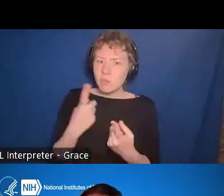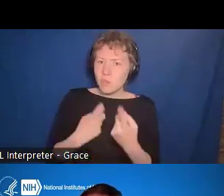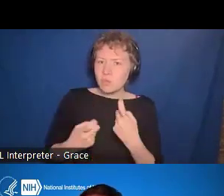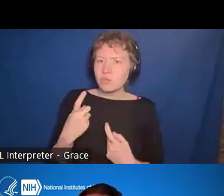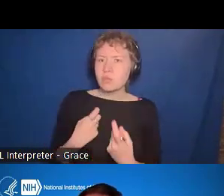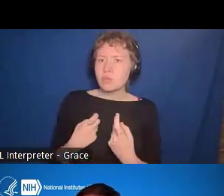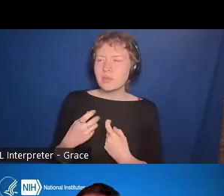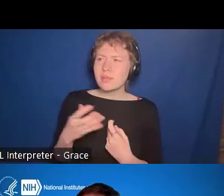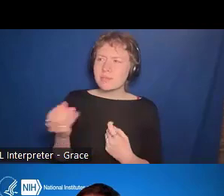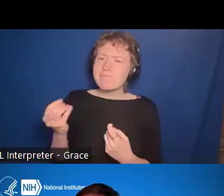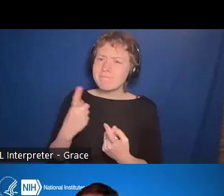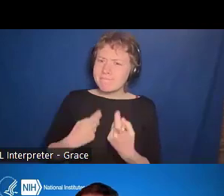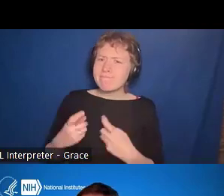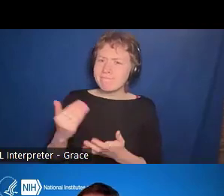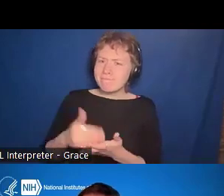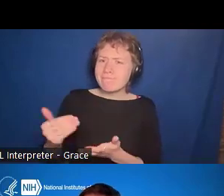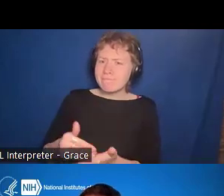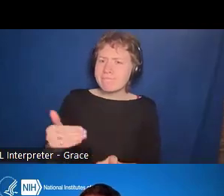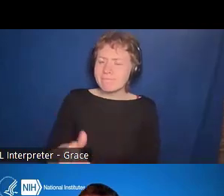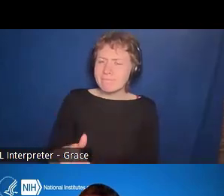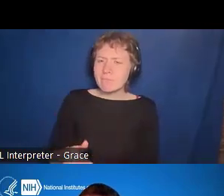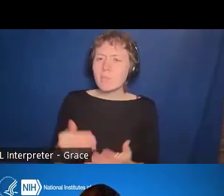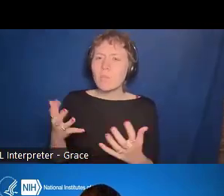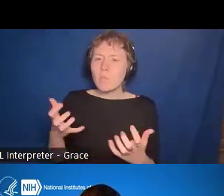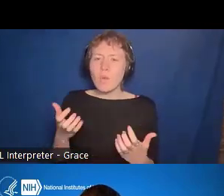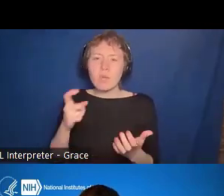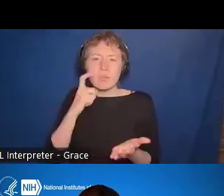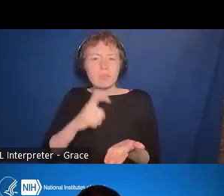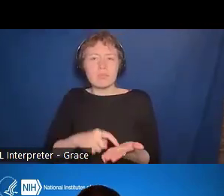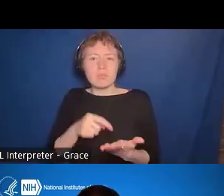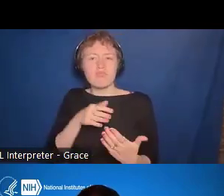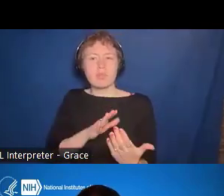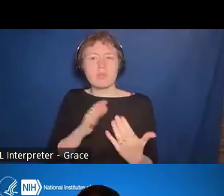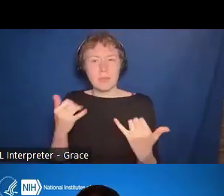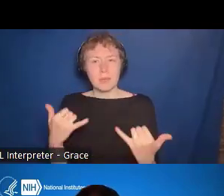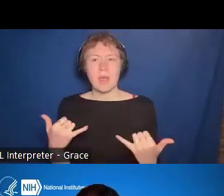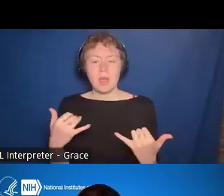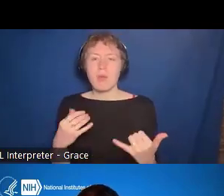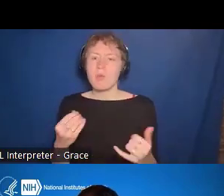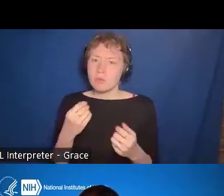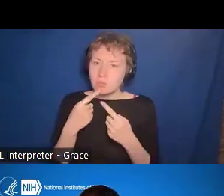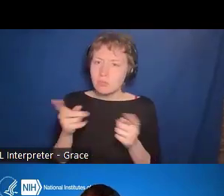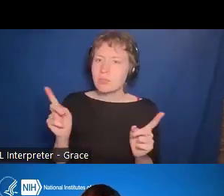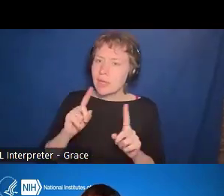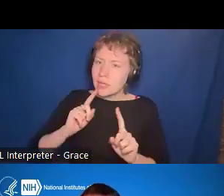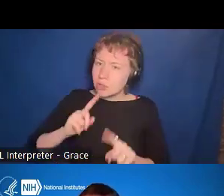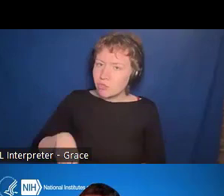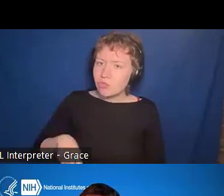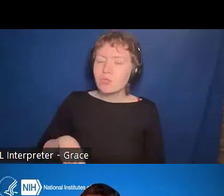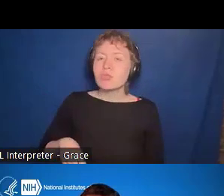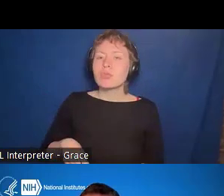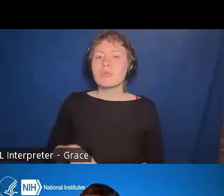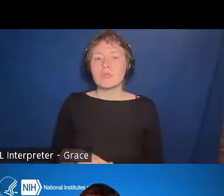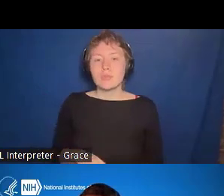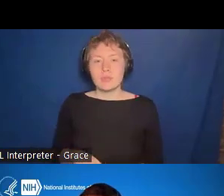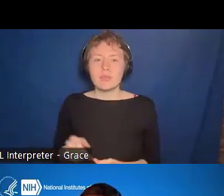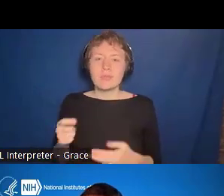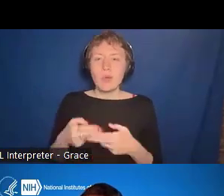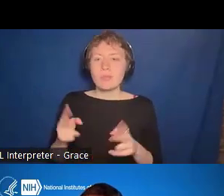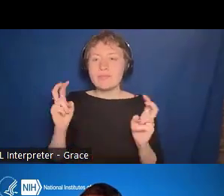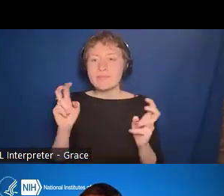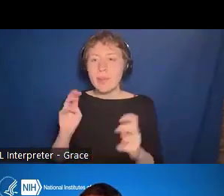hearing the same questions over and over. So we'd like to address those now and give a definitive answer. We're calling this part myth